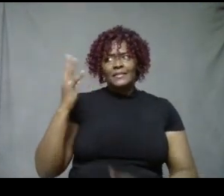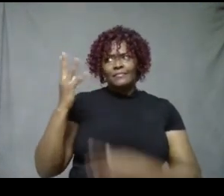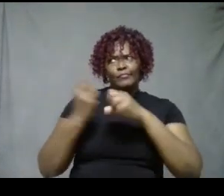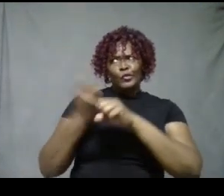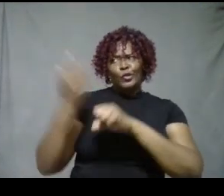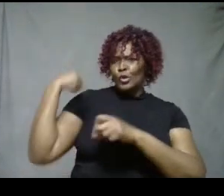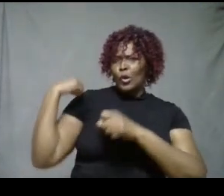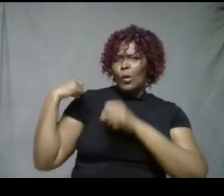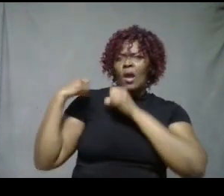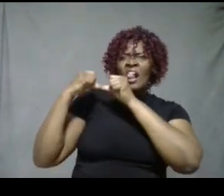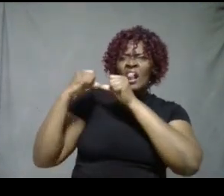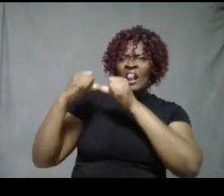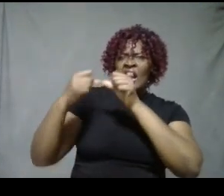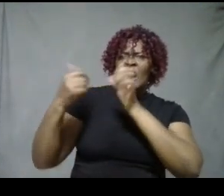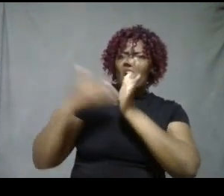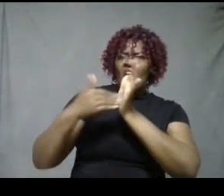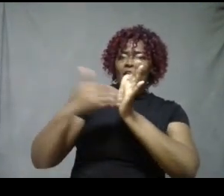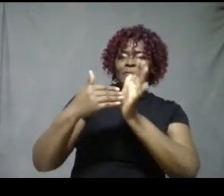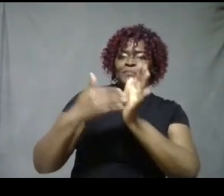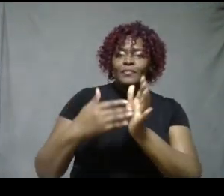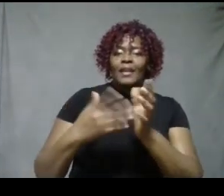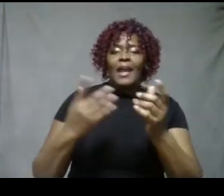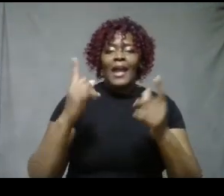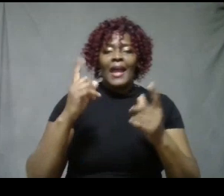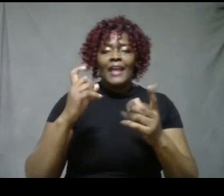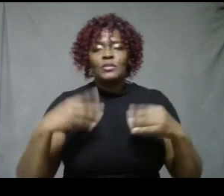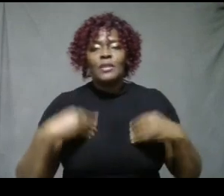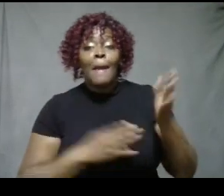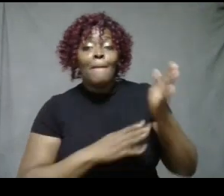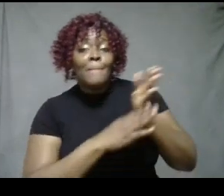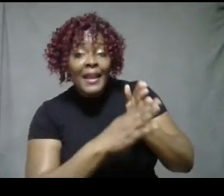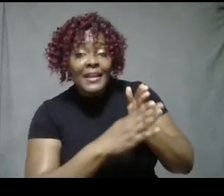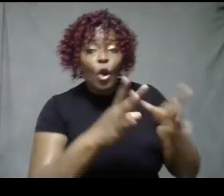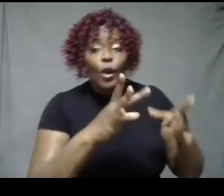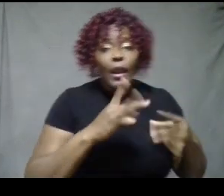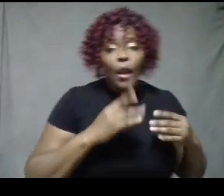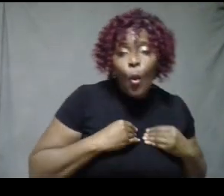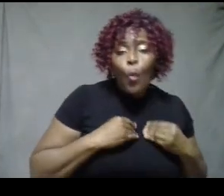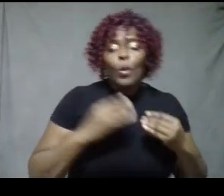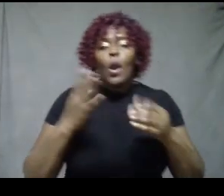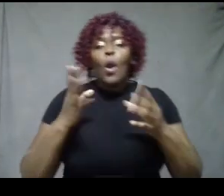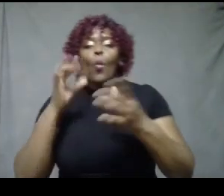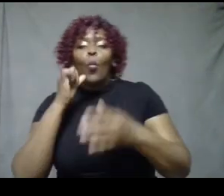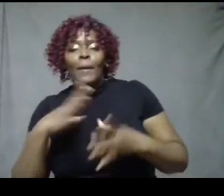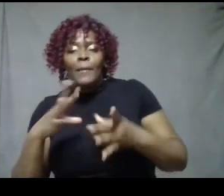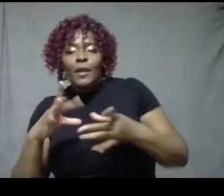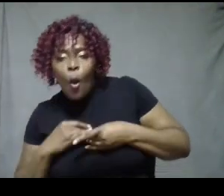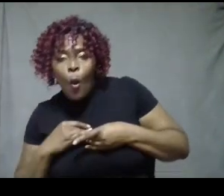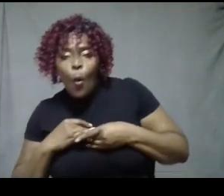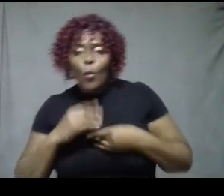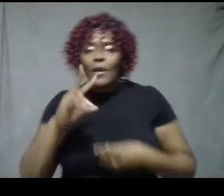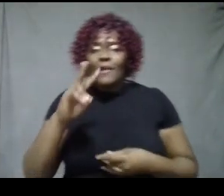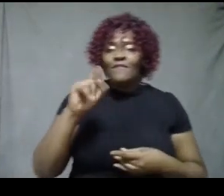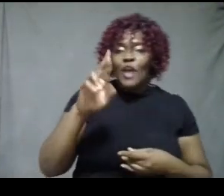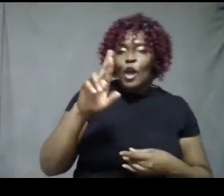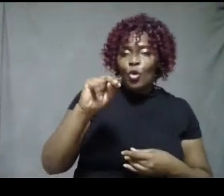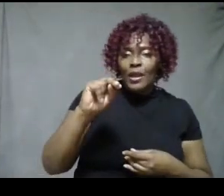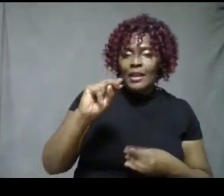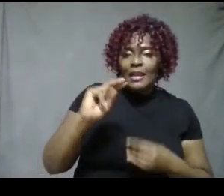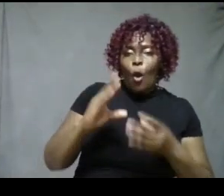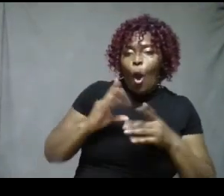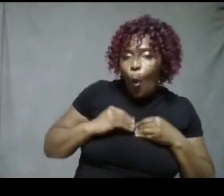I had to deal with minority-owned businesses, women-owned businesses, veteran-owned businesses, where people said,